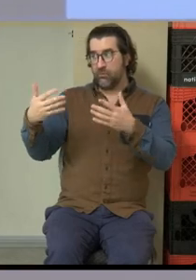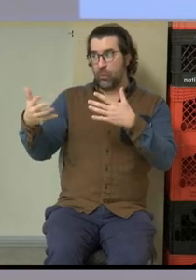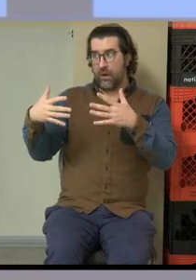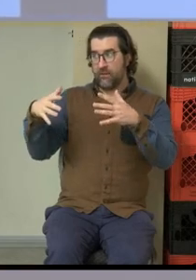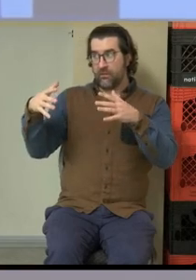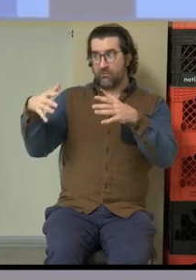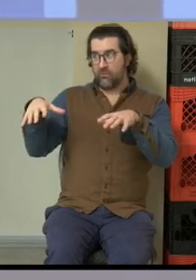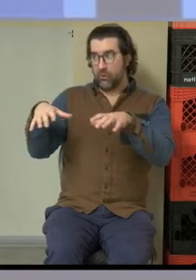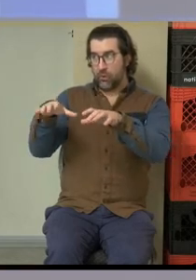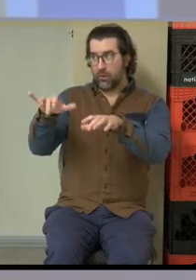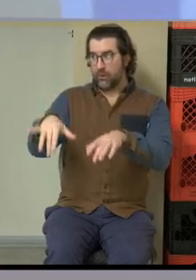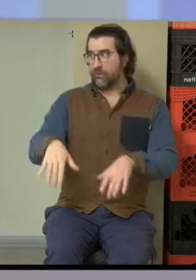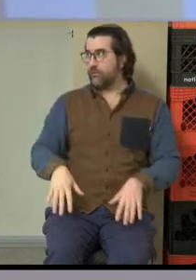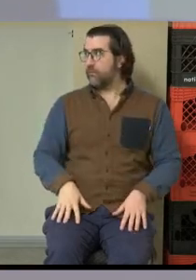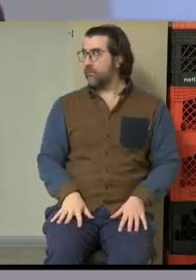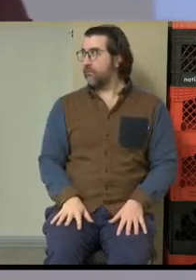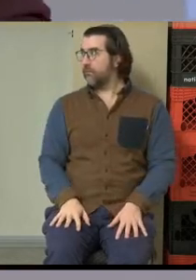You're doing.